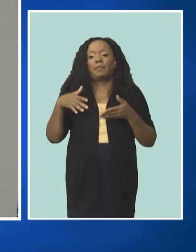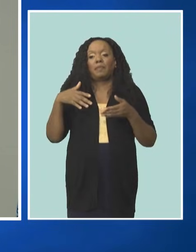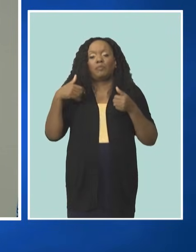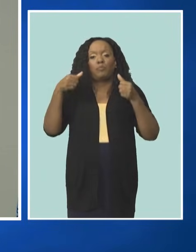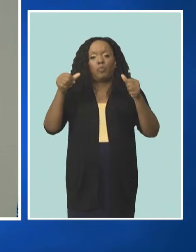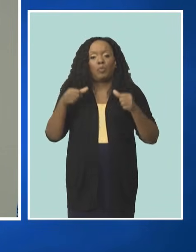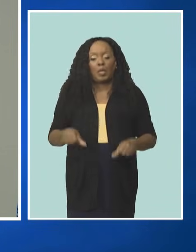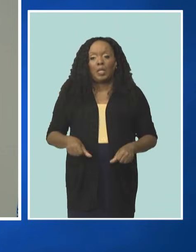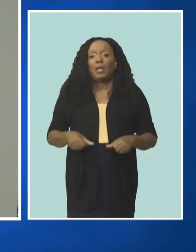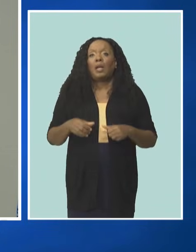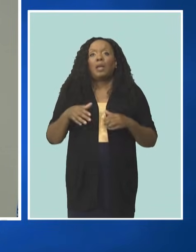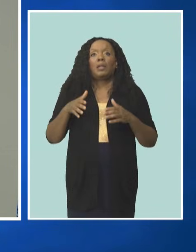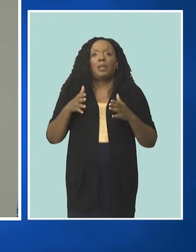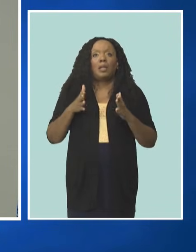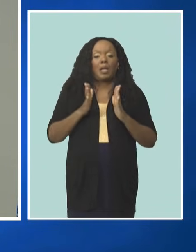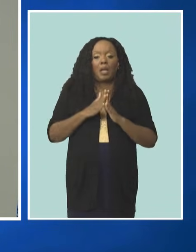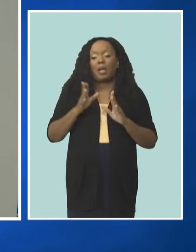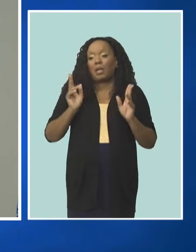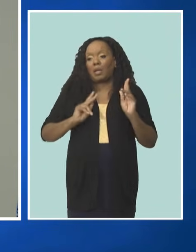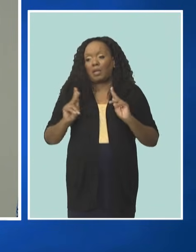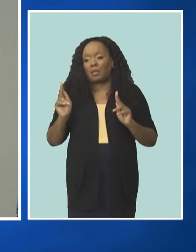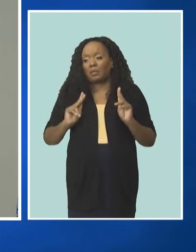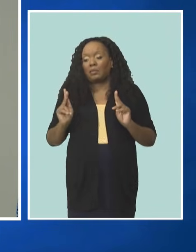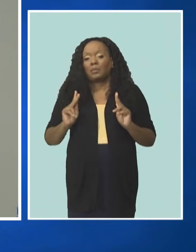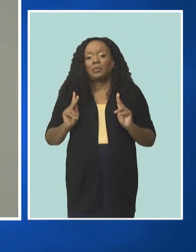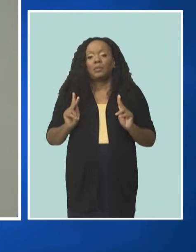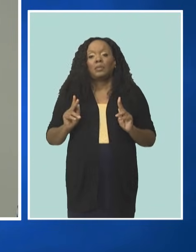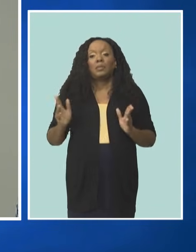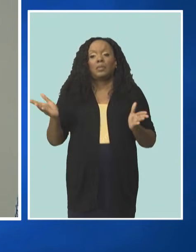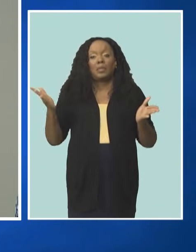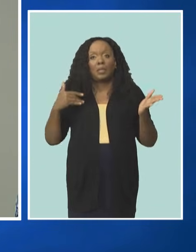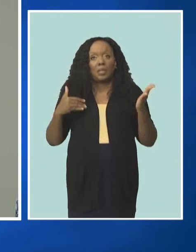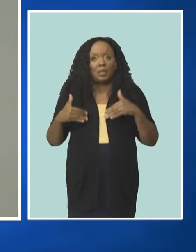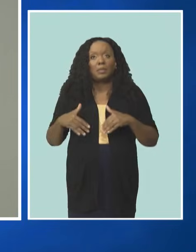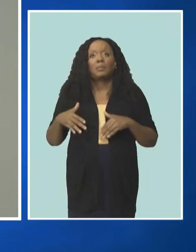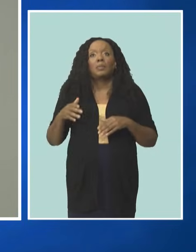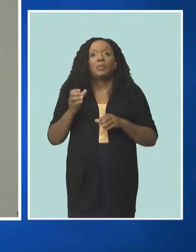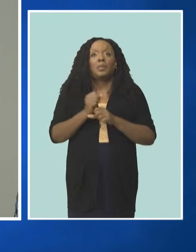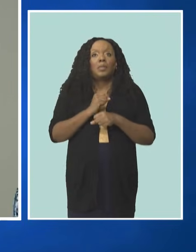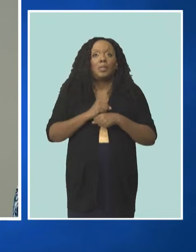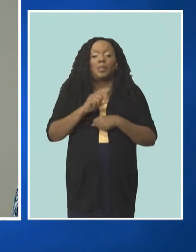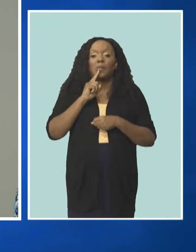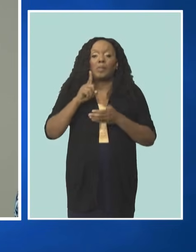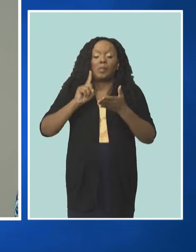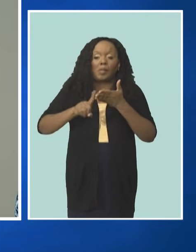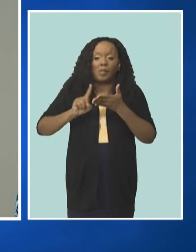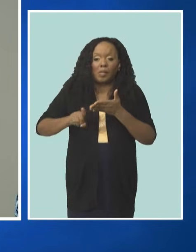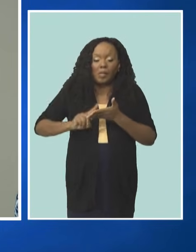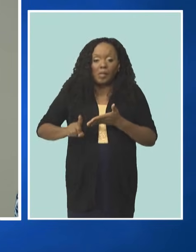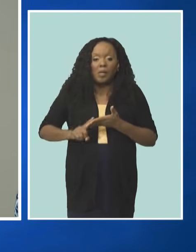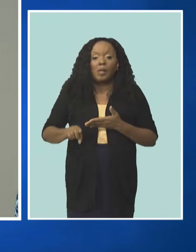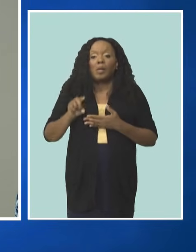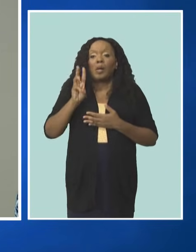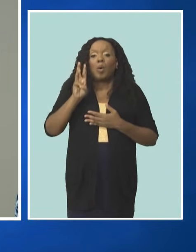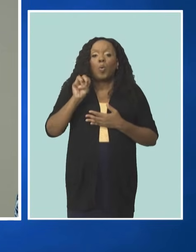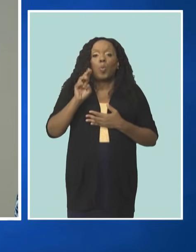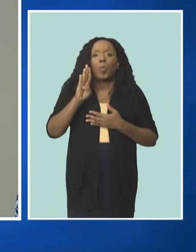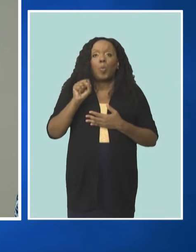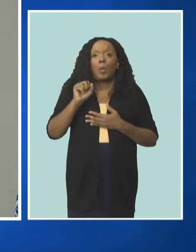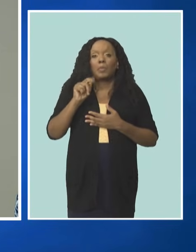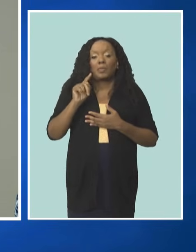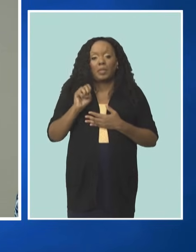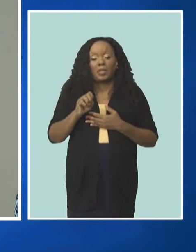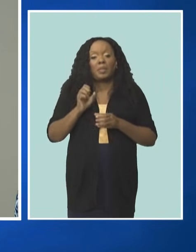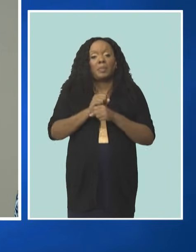asking persons who view themselves as potential voters to come in, ensure, check our website, make sure that they were on the